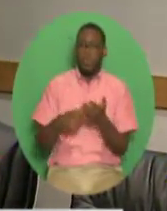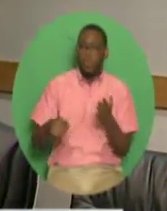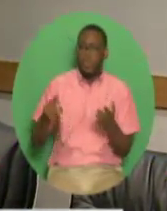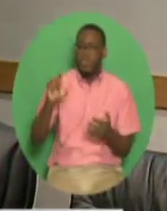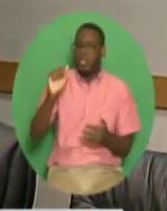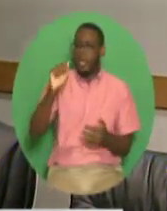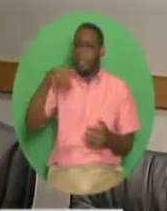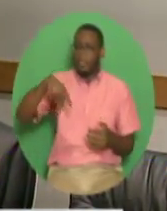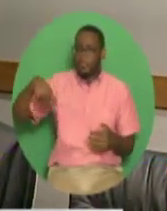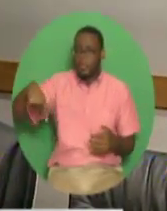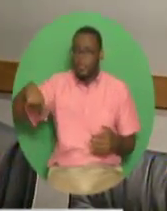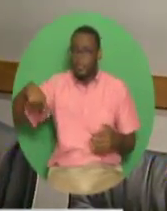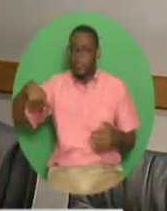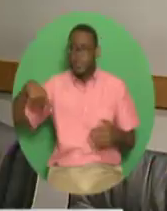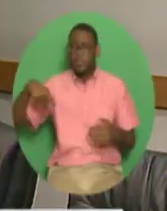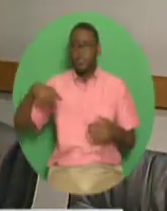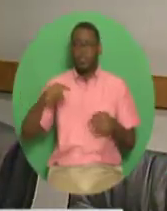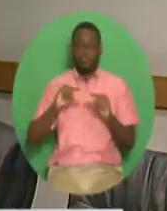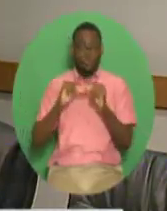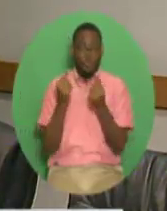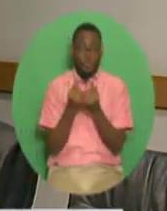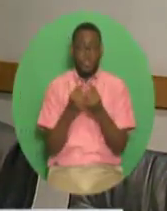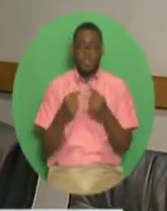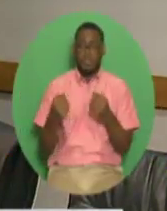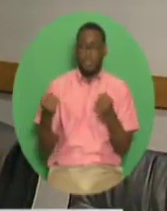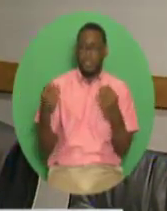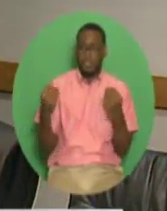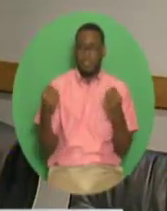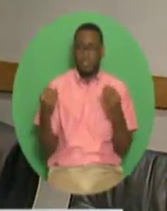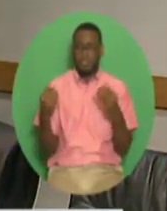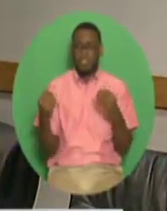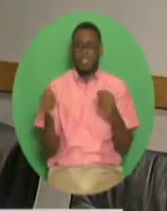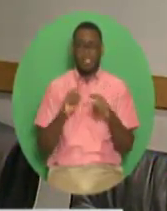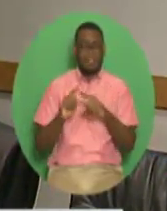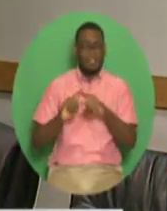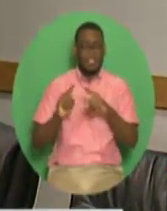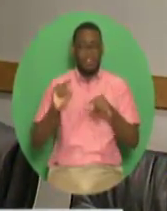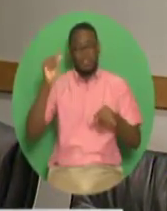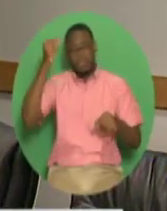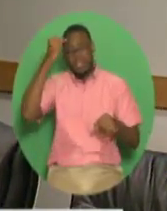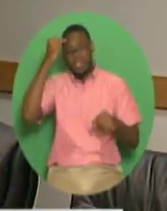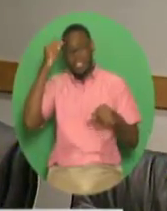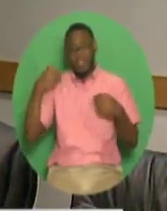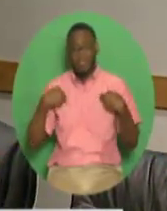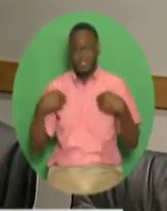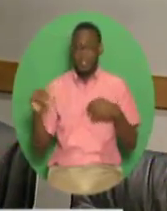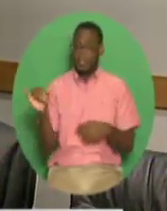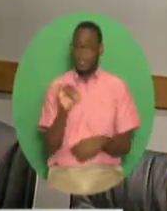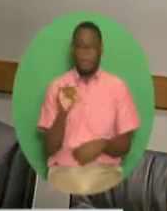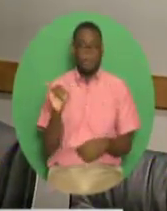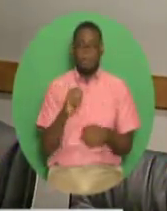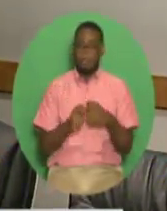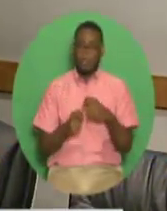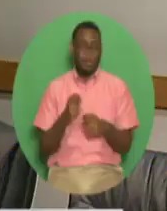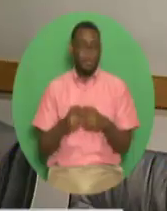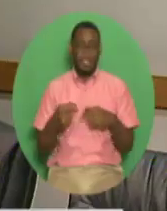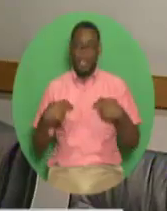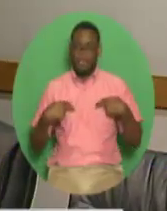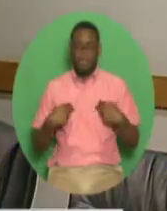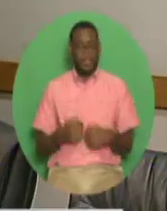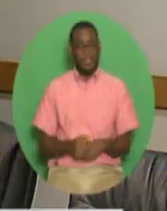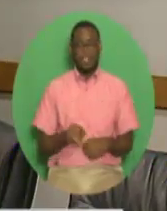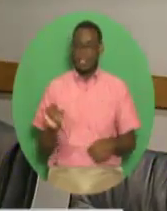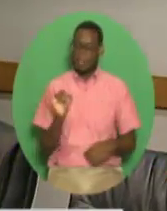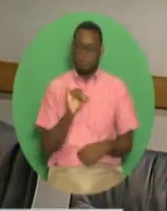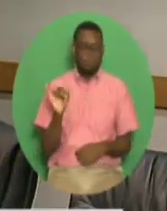and ministers are going through the same issues and situations that we are going through. In fact, a number of them, when they hear and they read and they see and we discuss what's going on